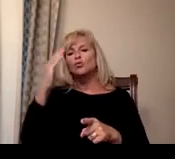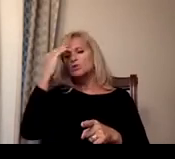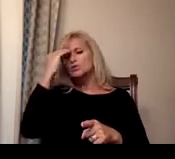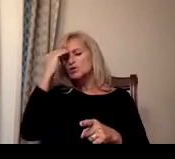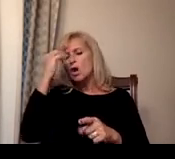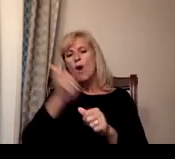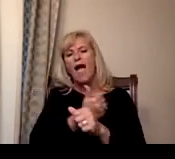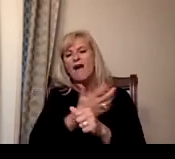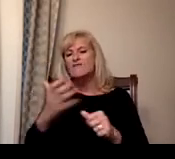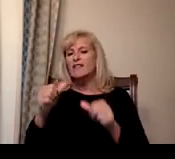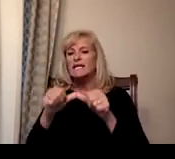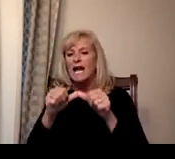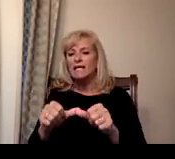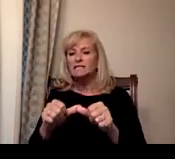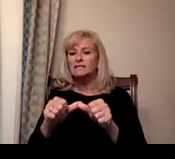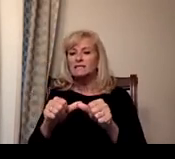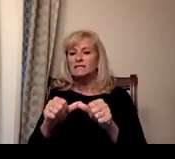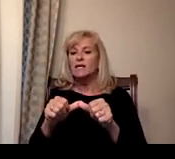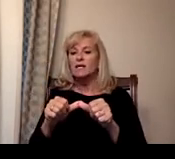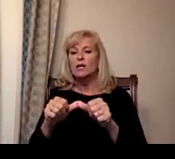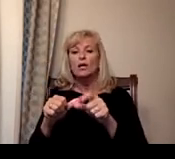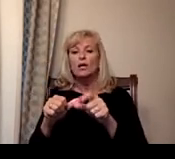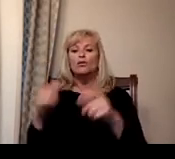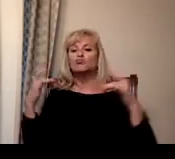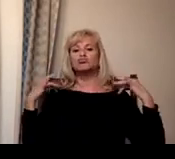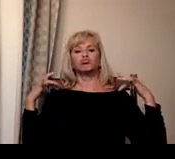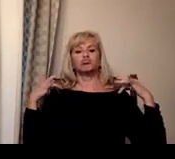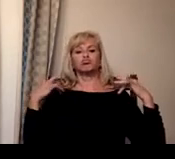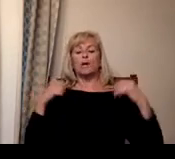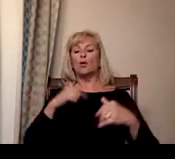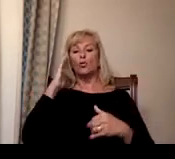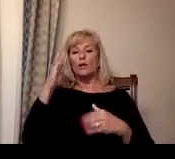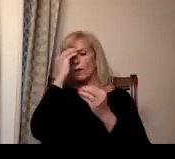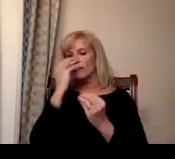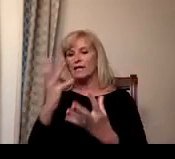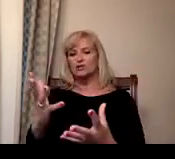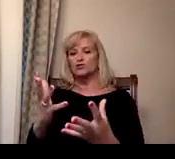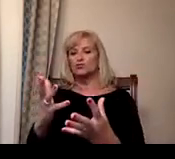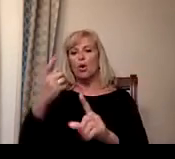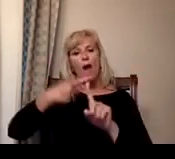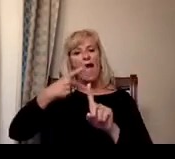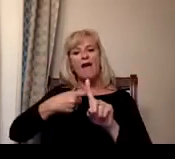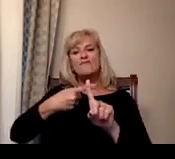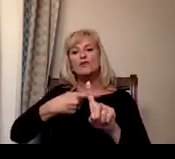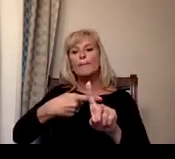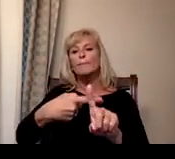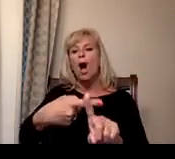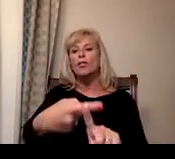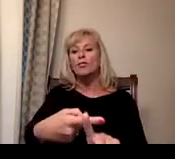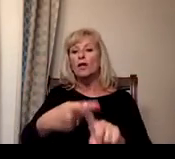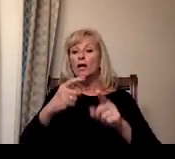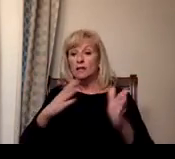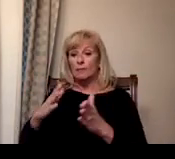date constantly from us. You don't have to do a thing. We will communicate to you on a monthly basis what plan you're